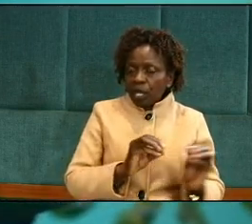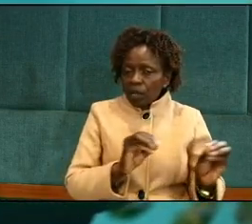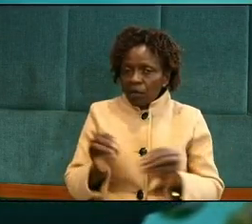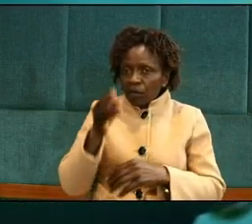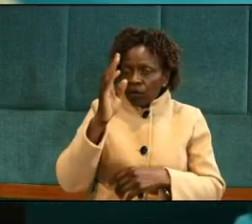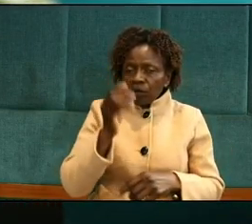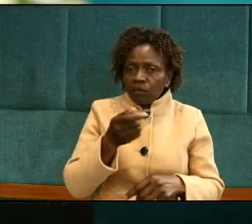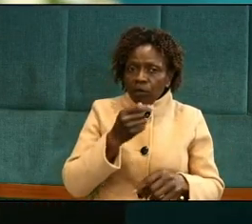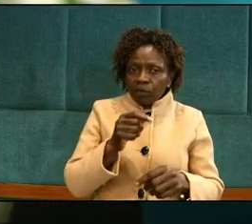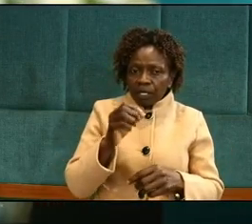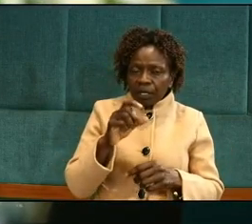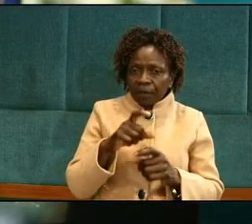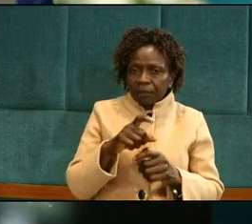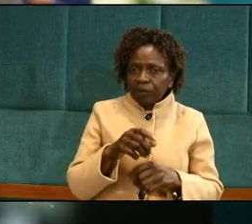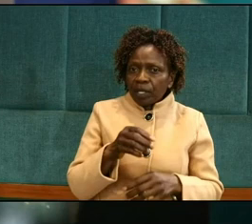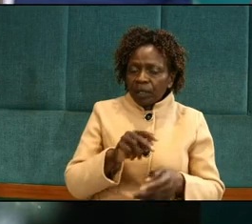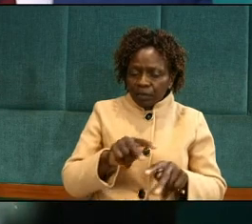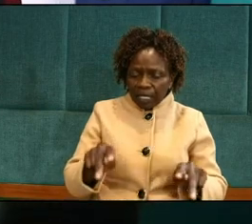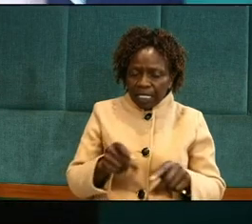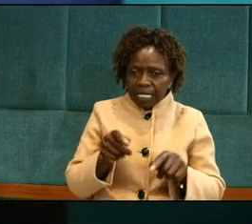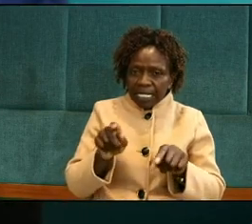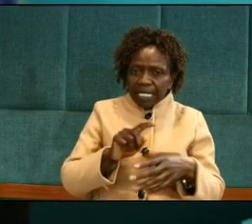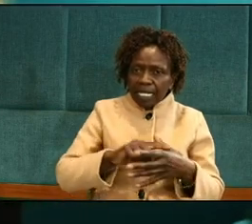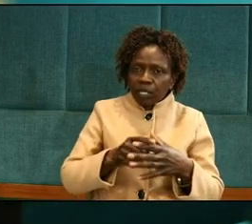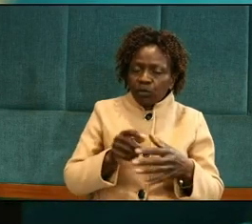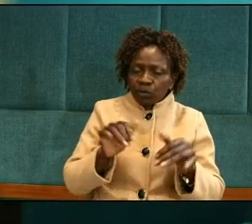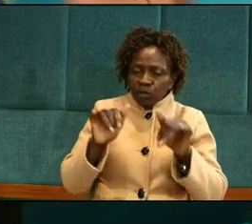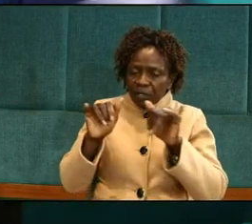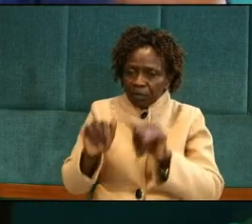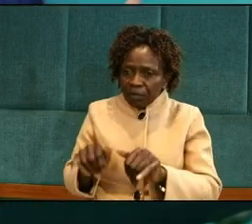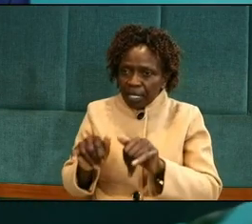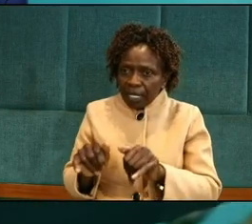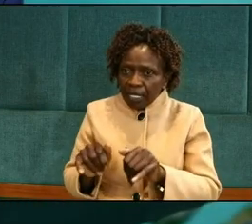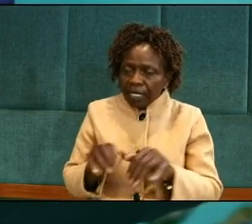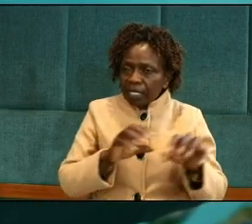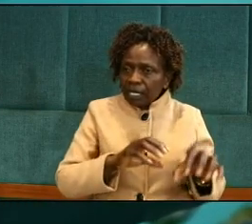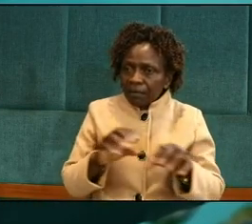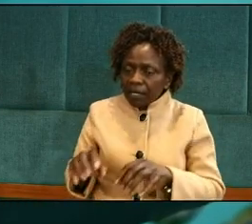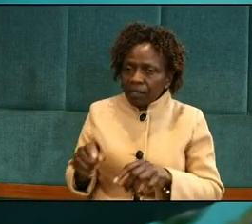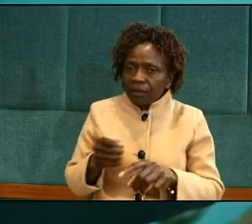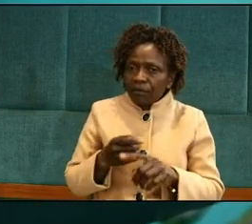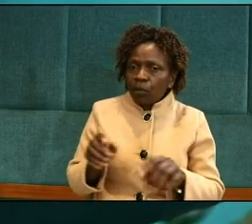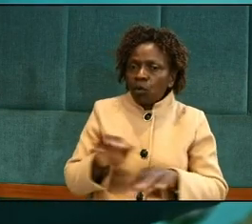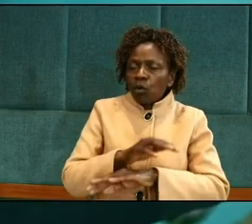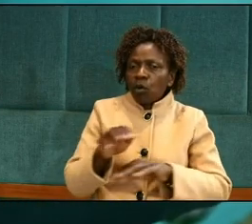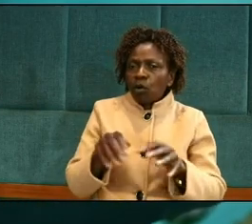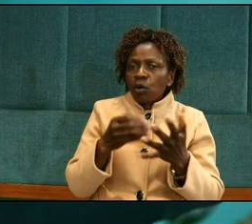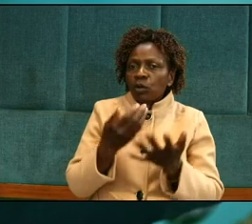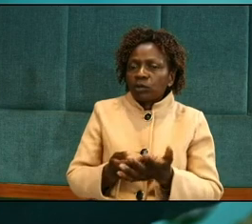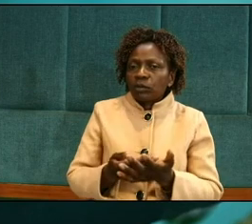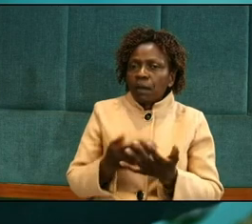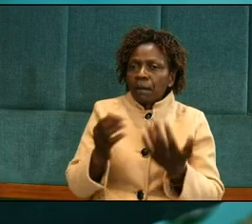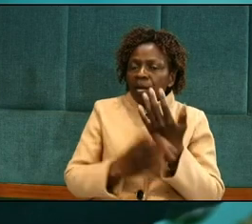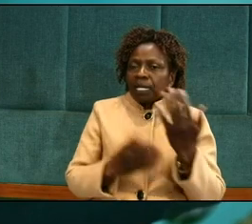from the picture, then you will remain vulnerable from any susceptibilities that are